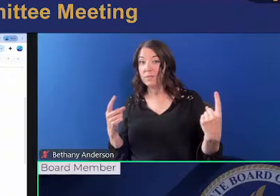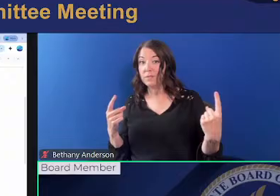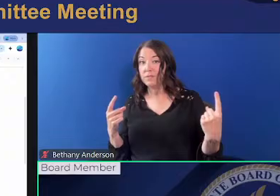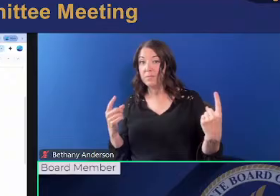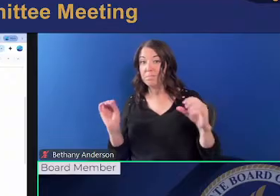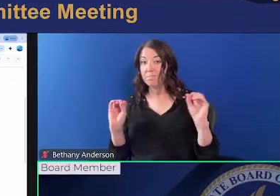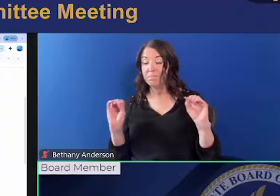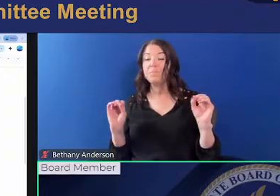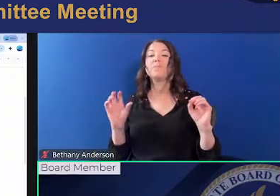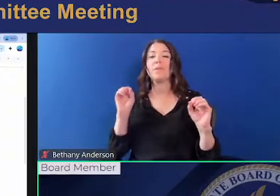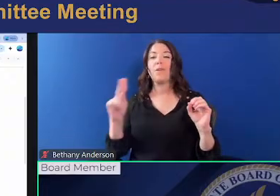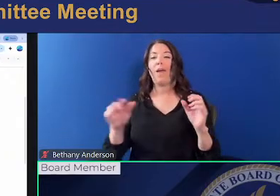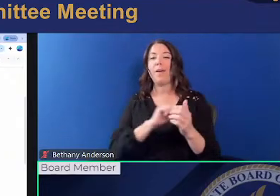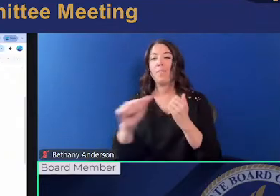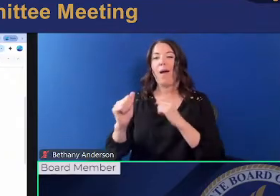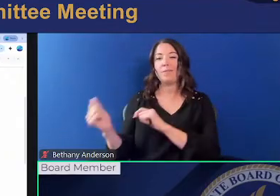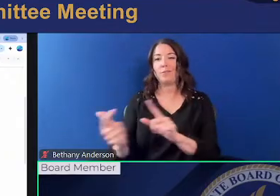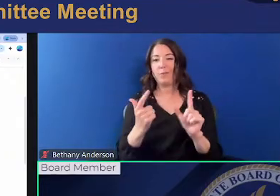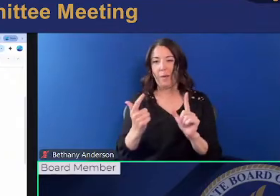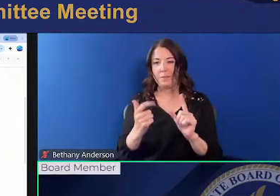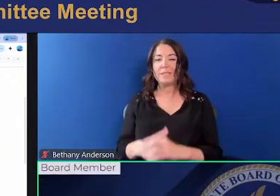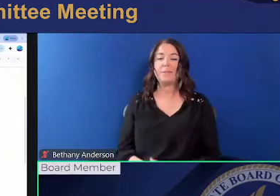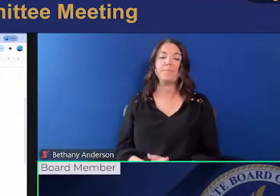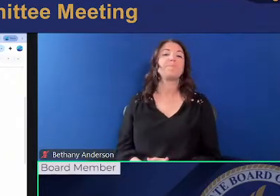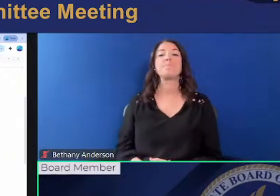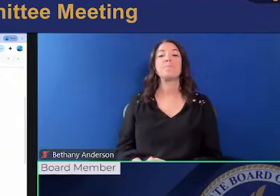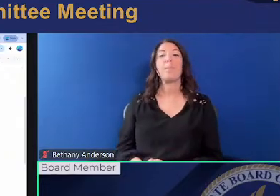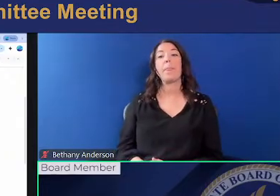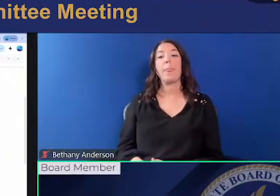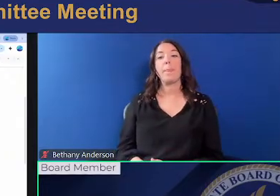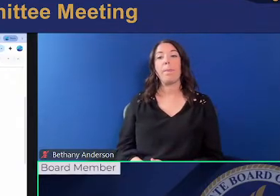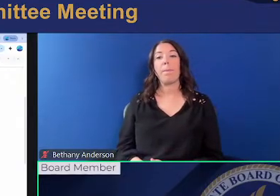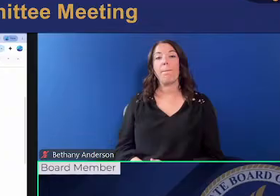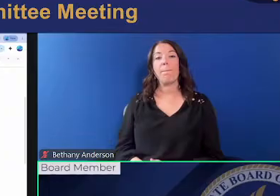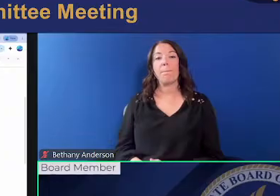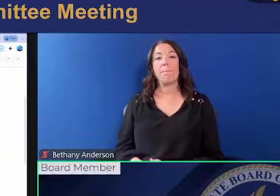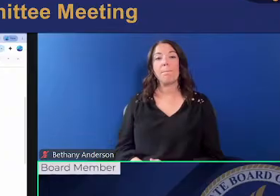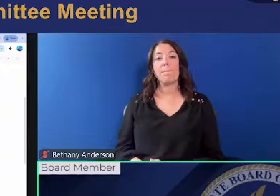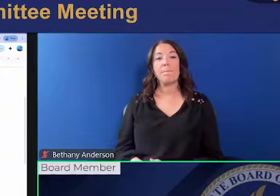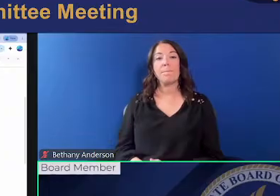Okay, that motion passes unanimously. All